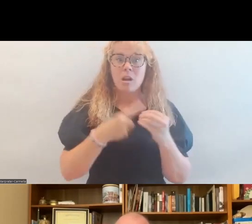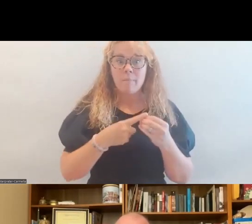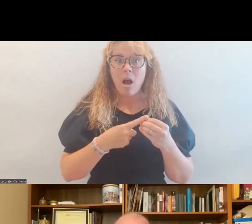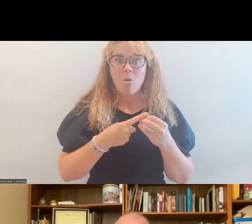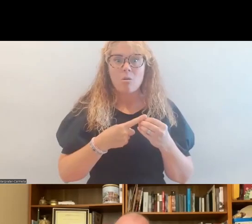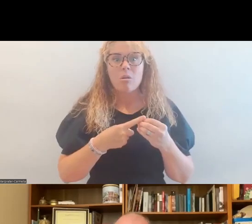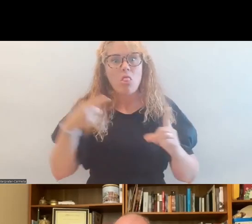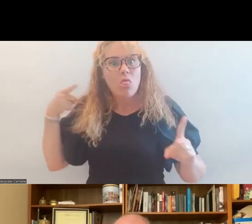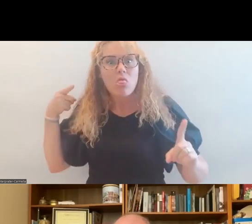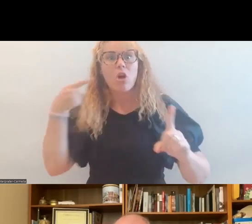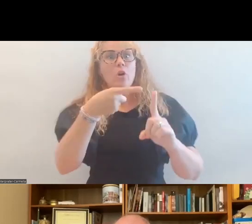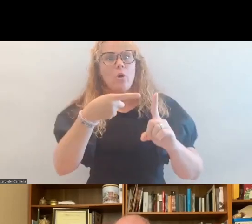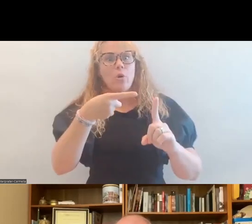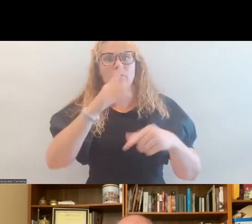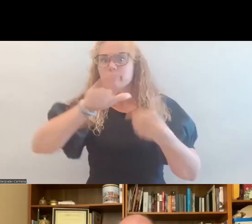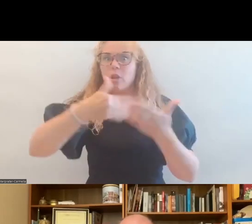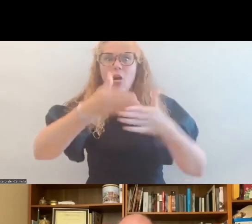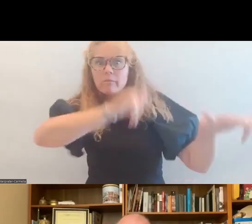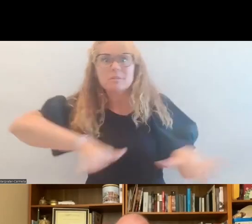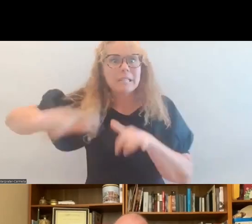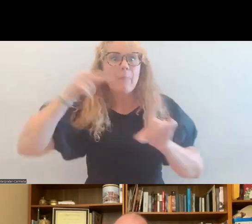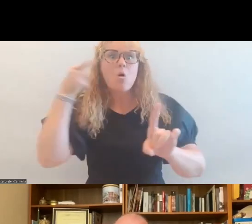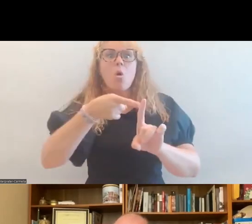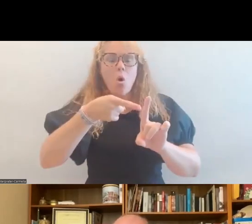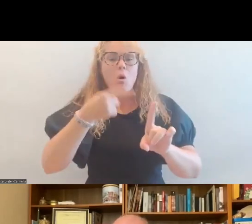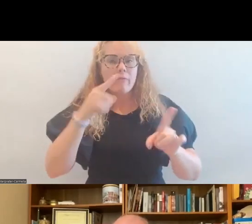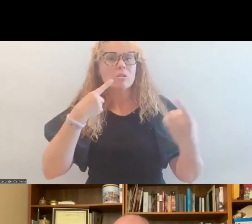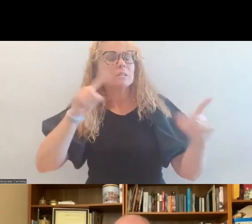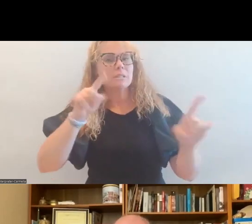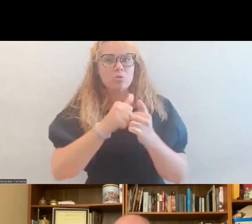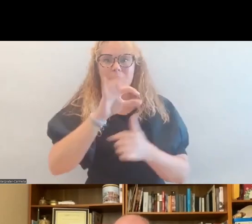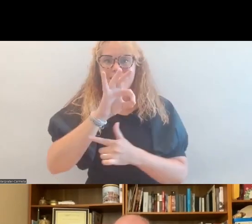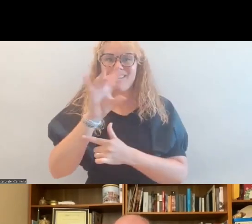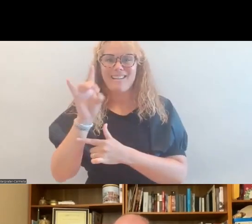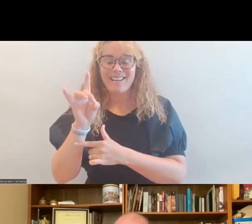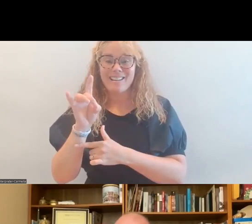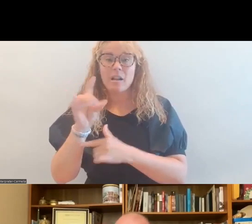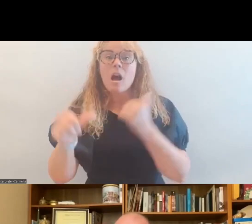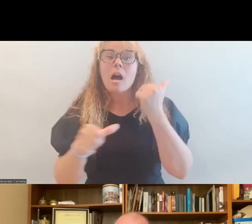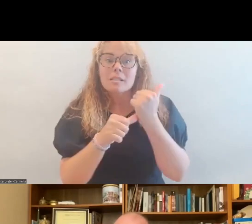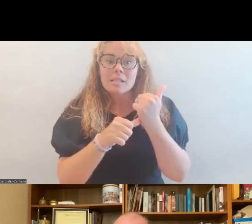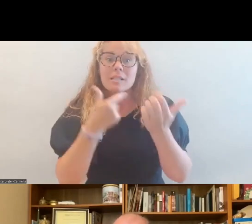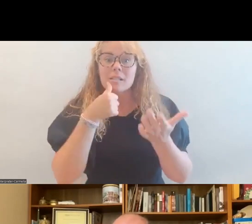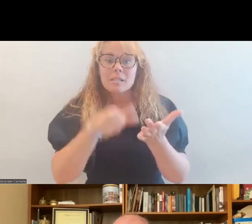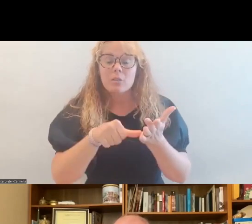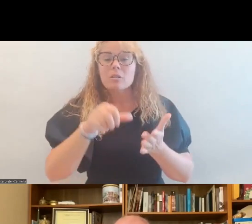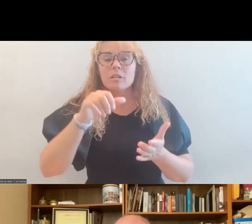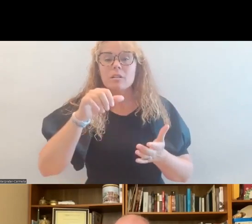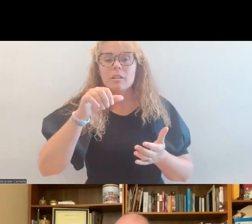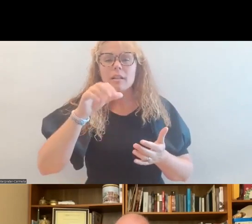of the success of 988. Wanted to thank the Assistant Secretary, Miriam Delphin-Rittman, and the 988